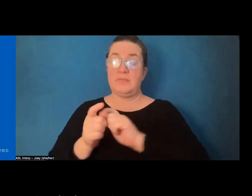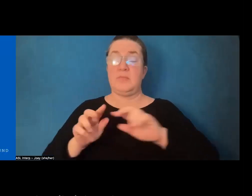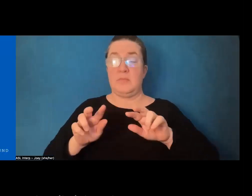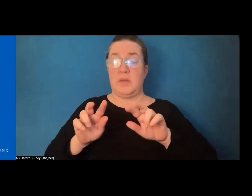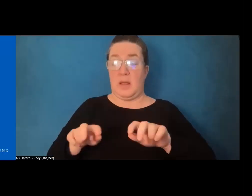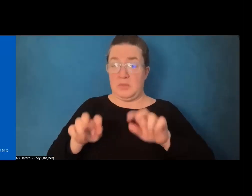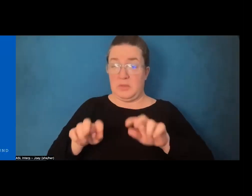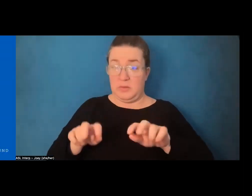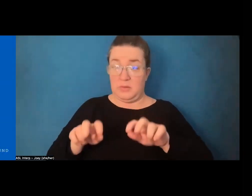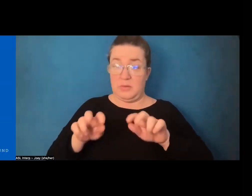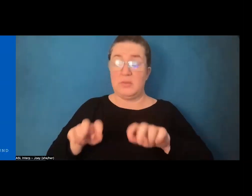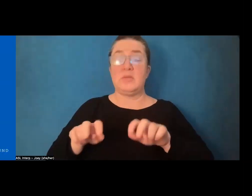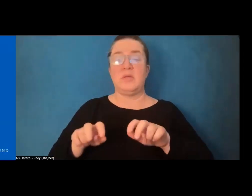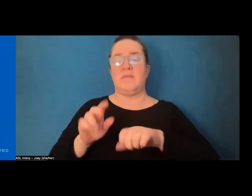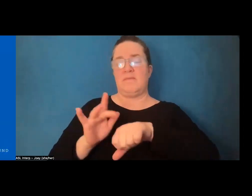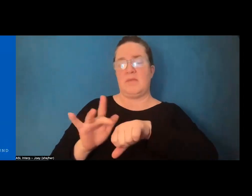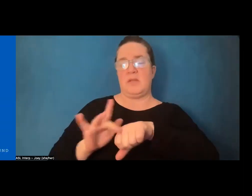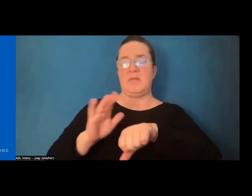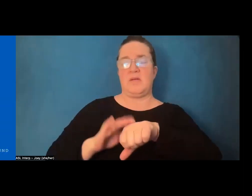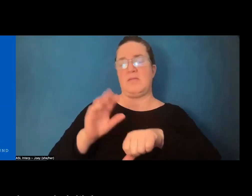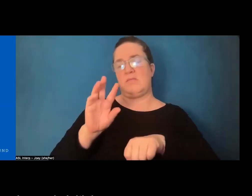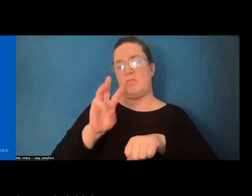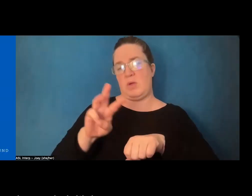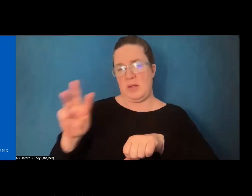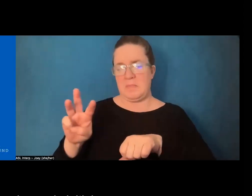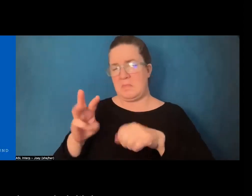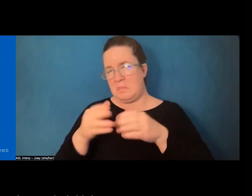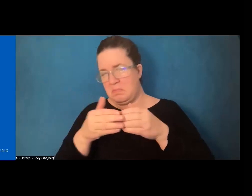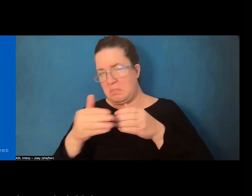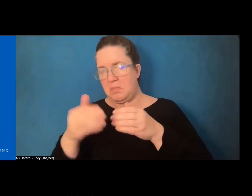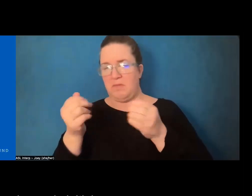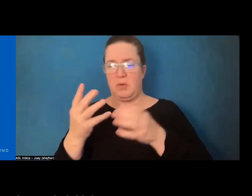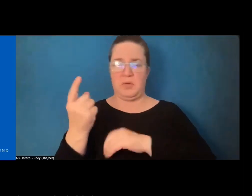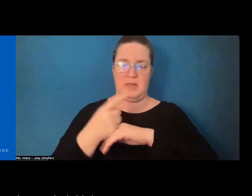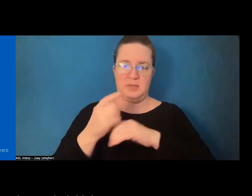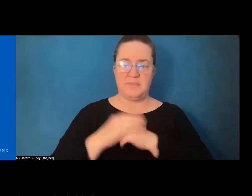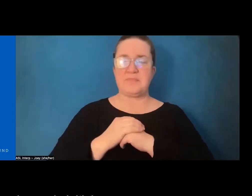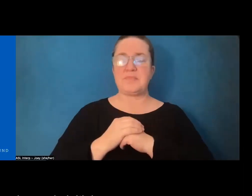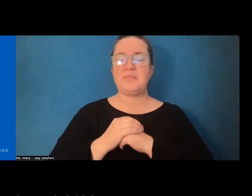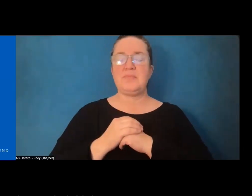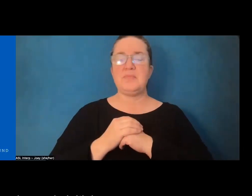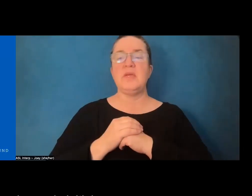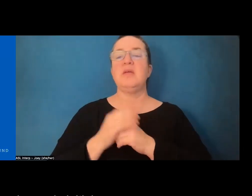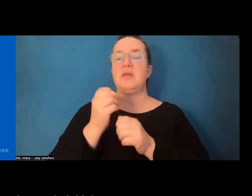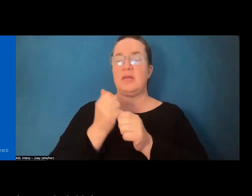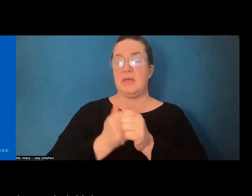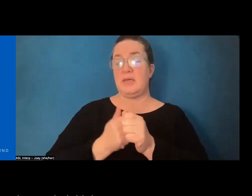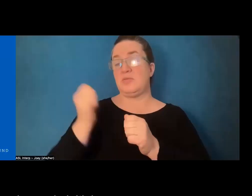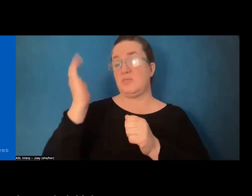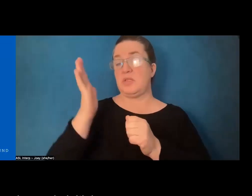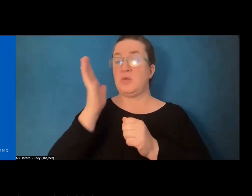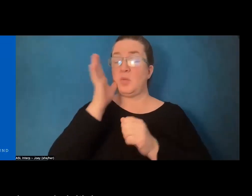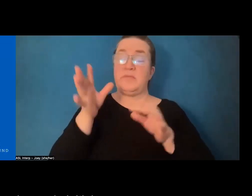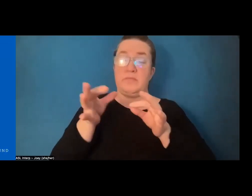days. Each of our speakers will also visually describe themselves the first time they speak, as I did at the top of the program.